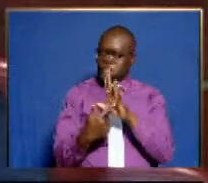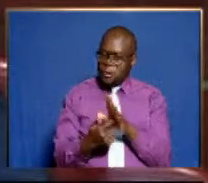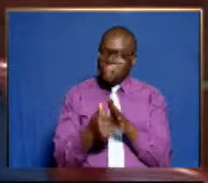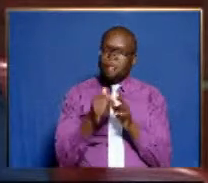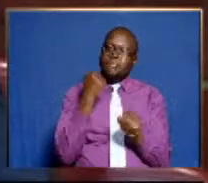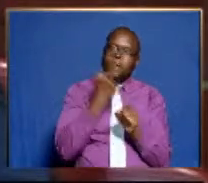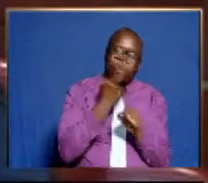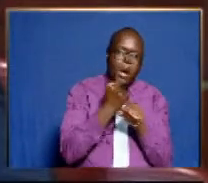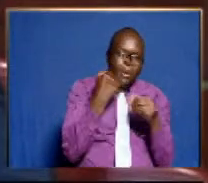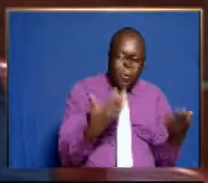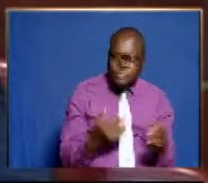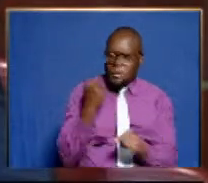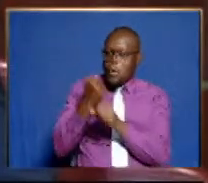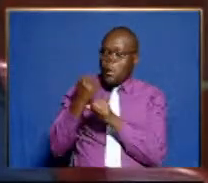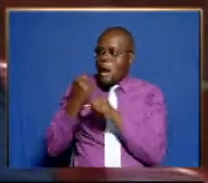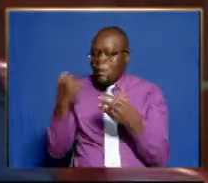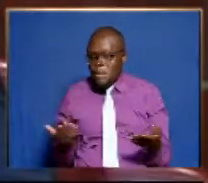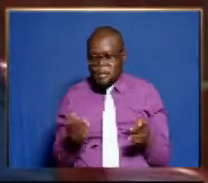will